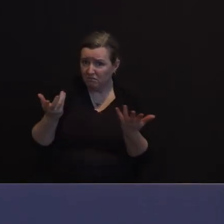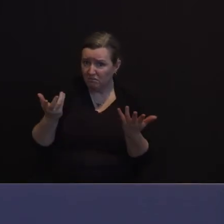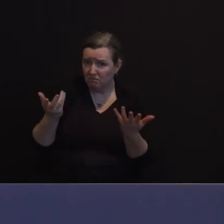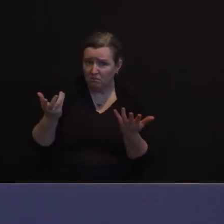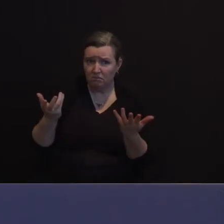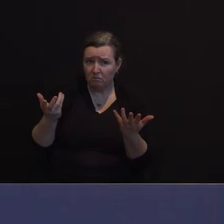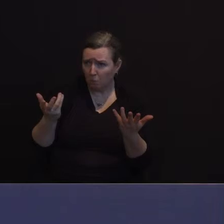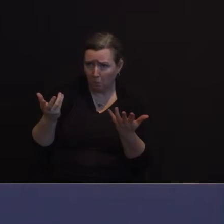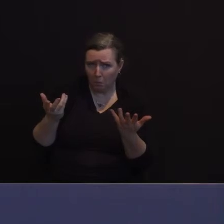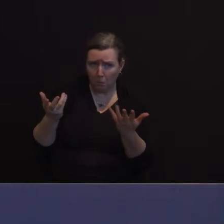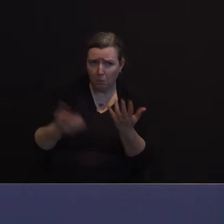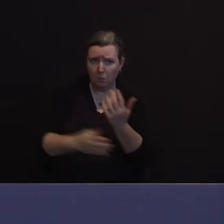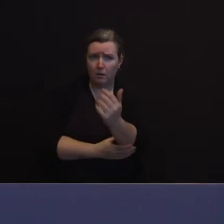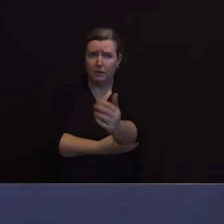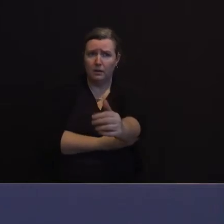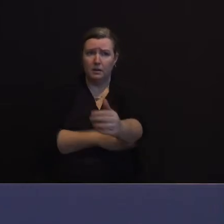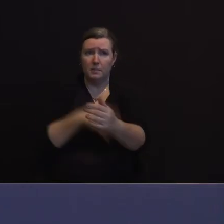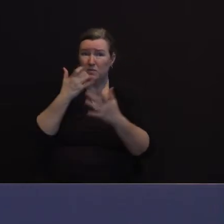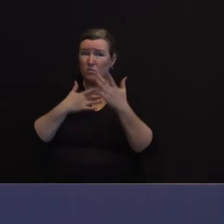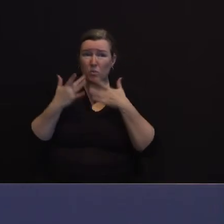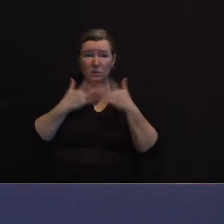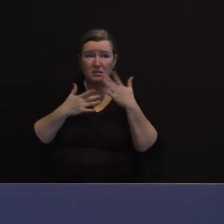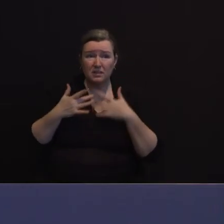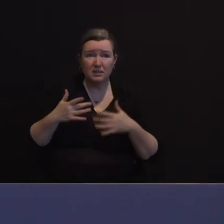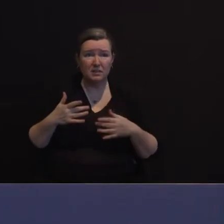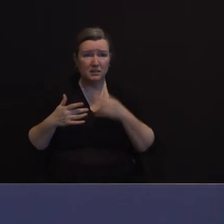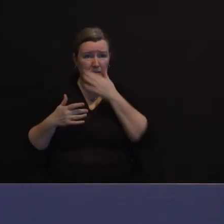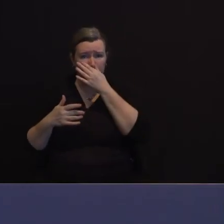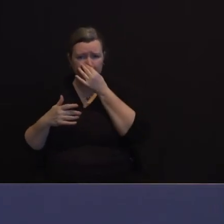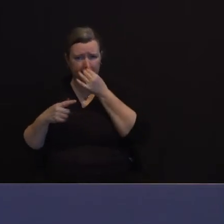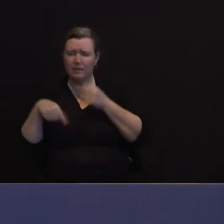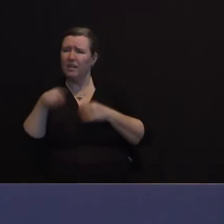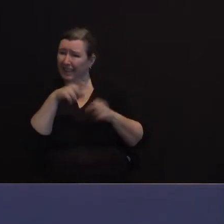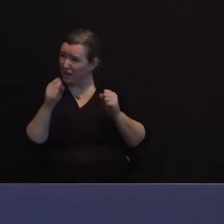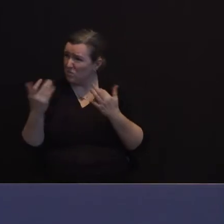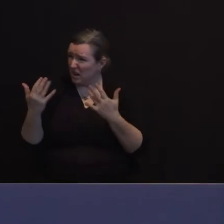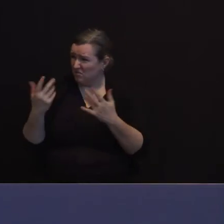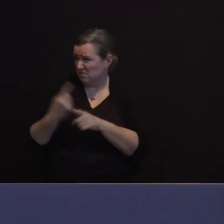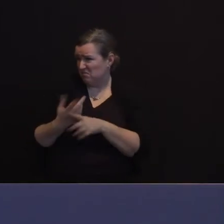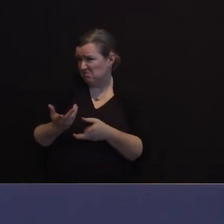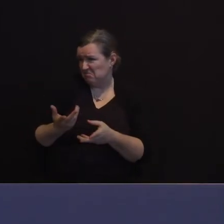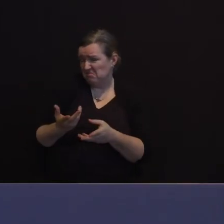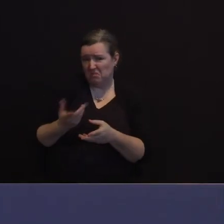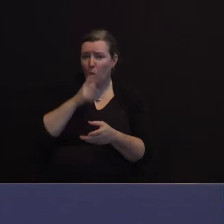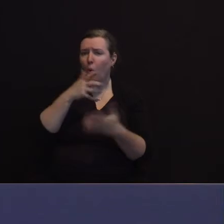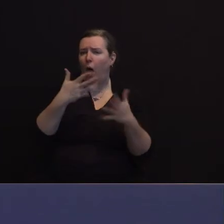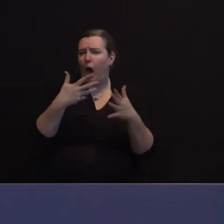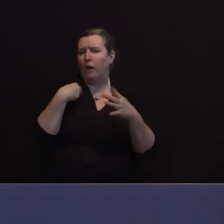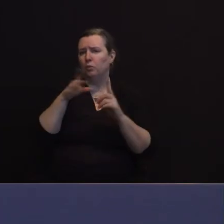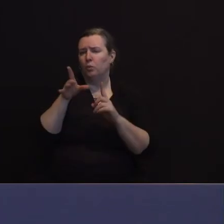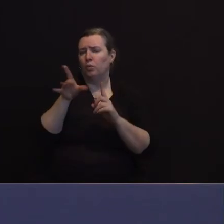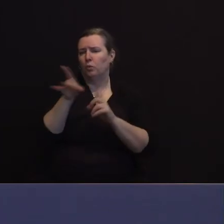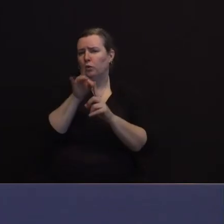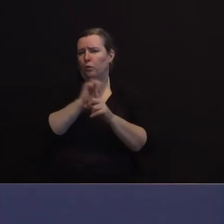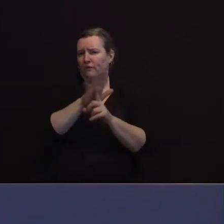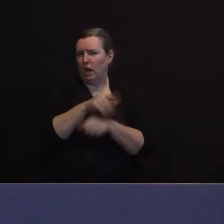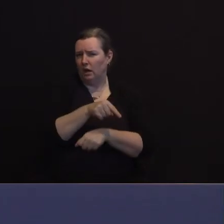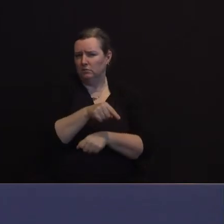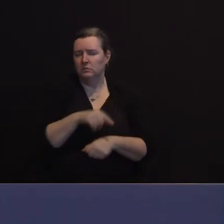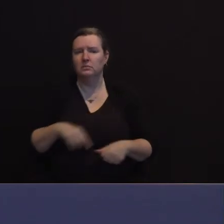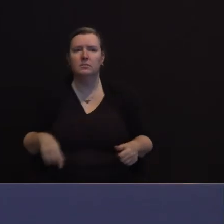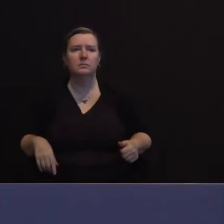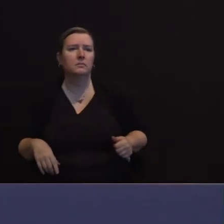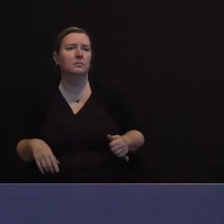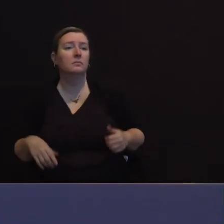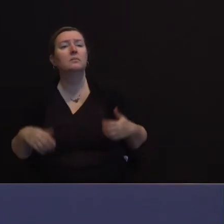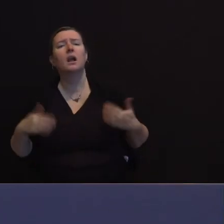a short supply of the vaccine, shouldn't they wait for the others? And last, and apologies if part of this is repetitive, but how many cases of the,